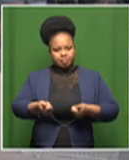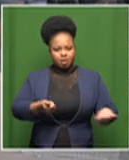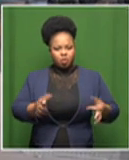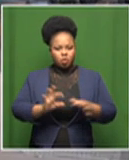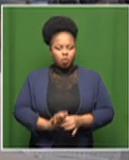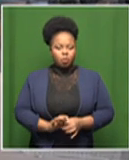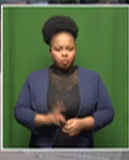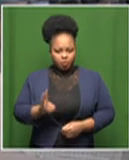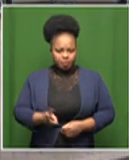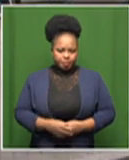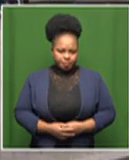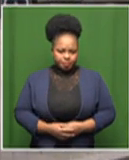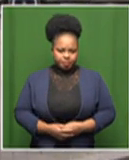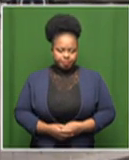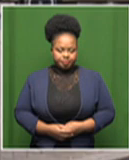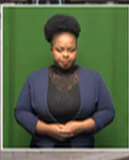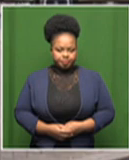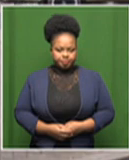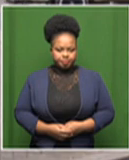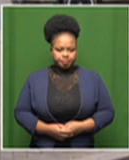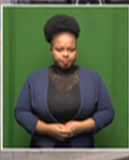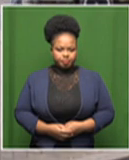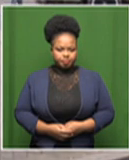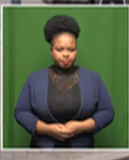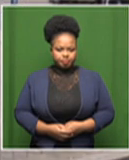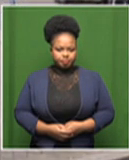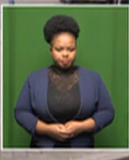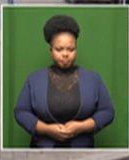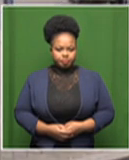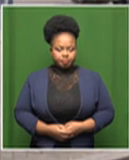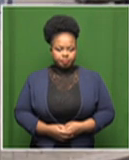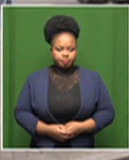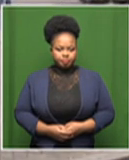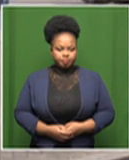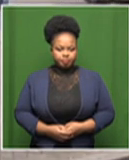home and back to work. Tumelo Machogo, SABC News, Hazyview.